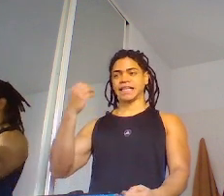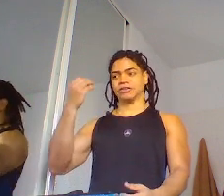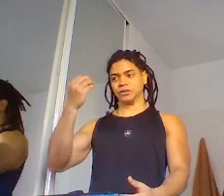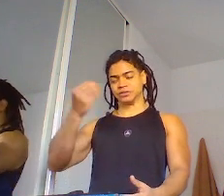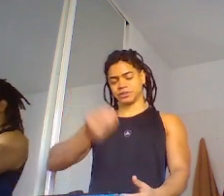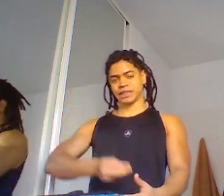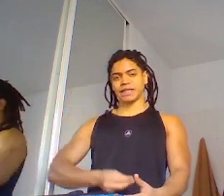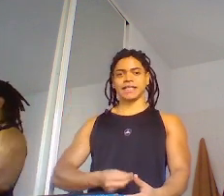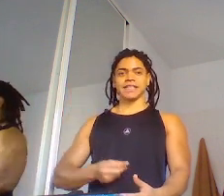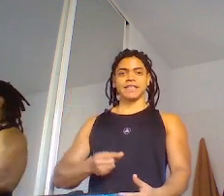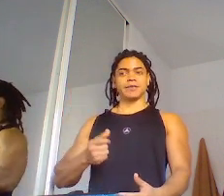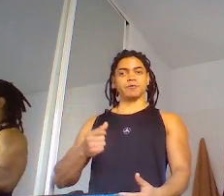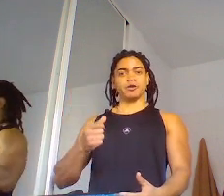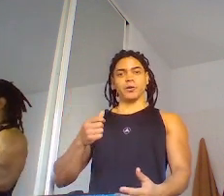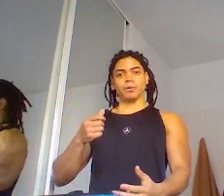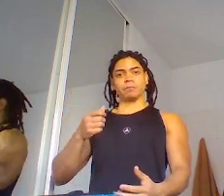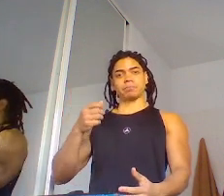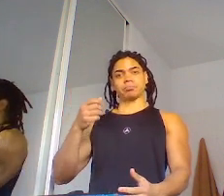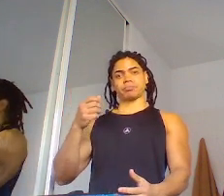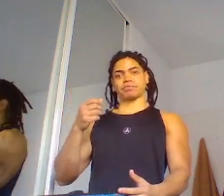administering salaries,